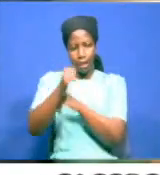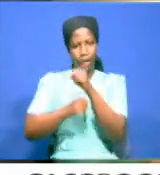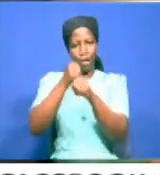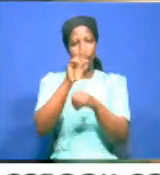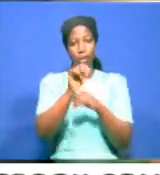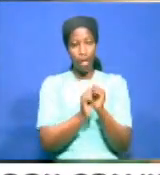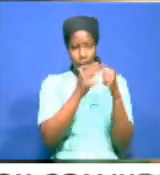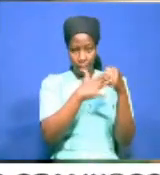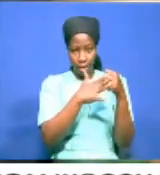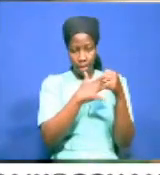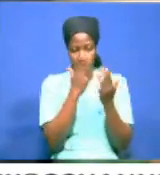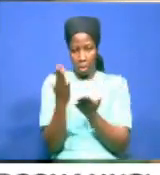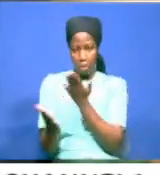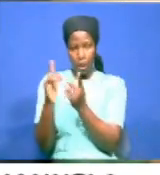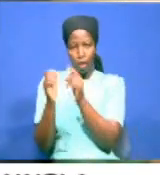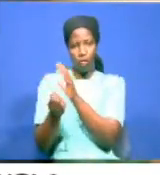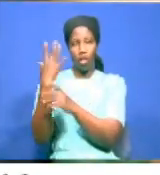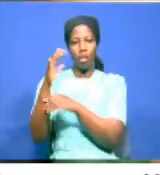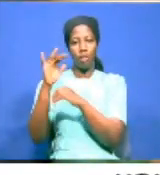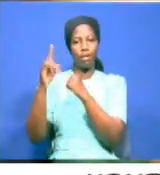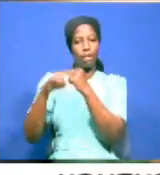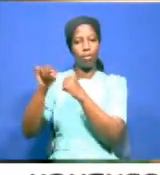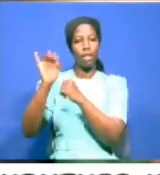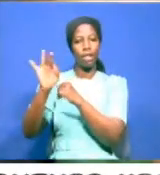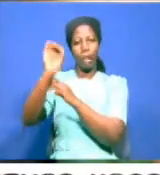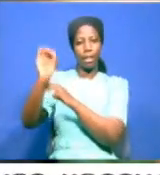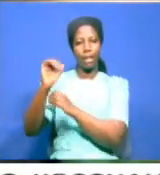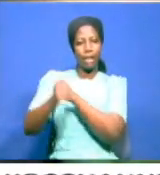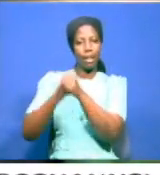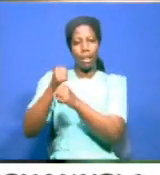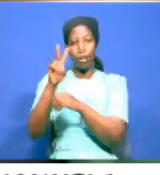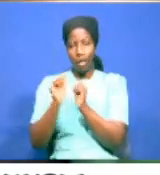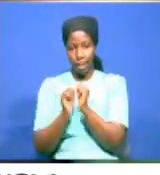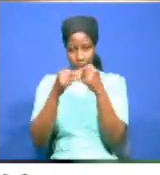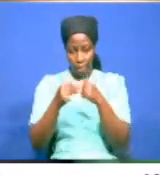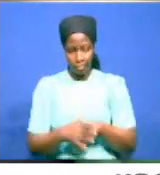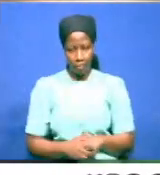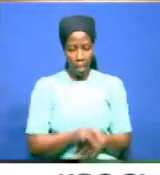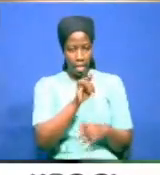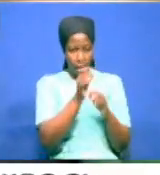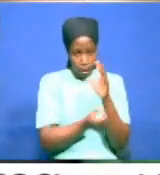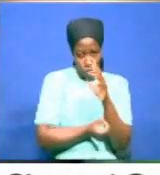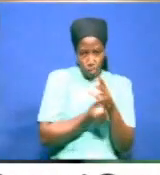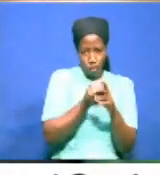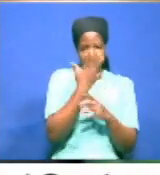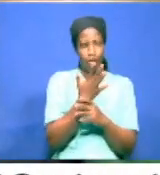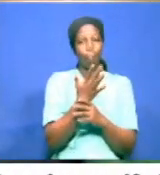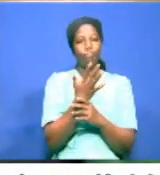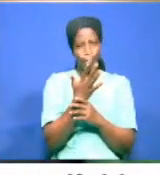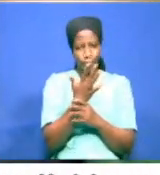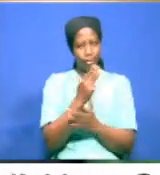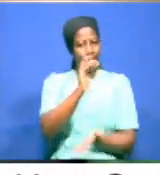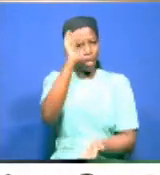2019 compared to a growth of 6.3% in 2018. The growth, albeit slower than